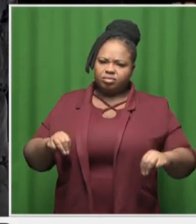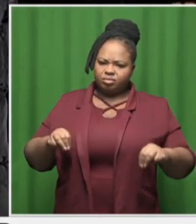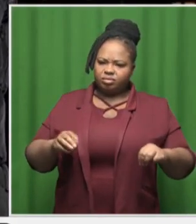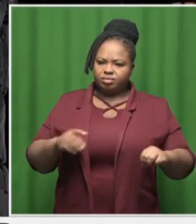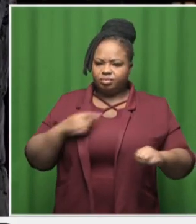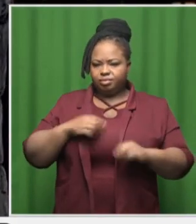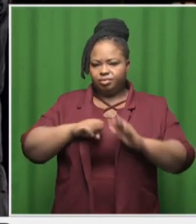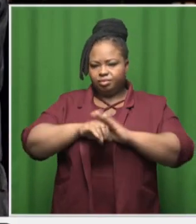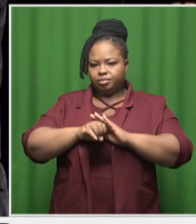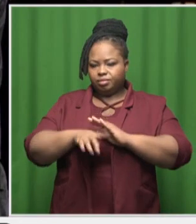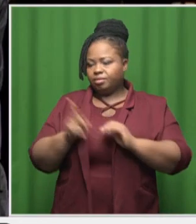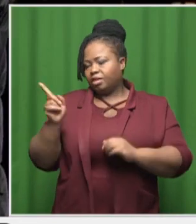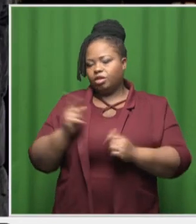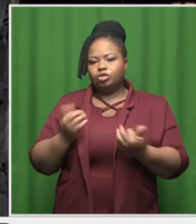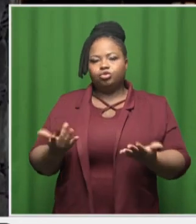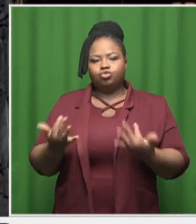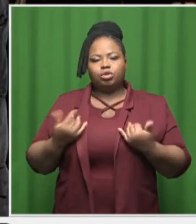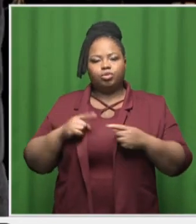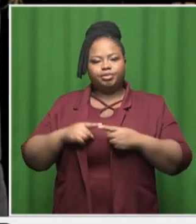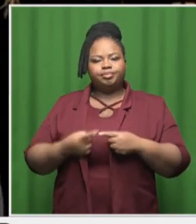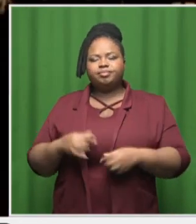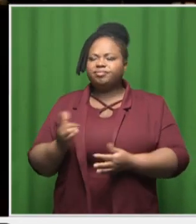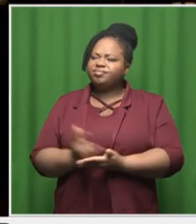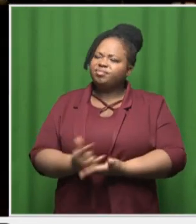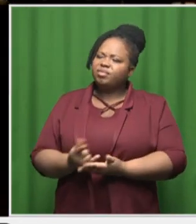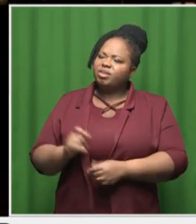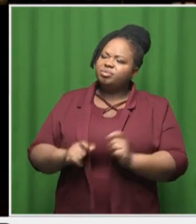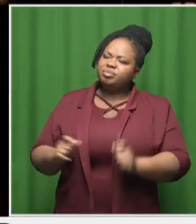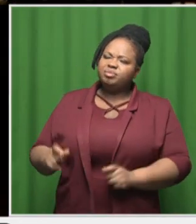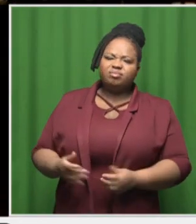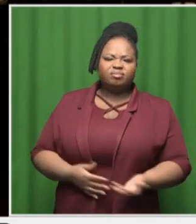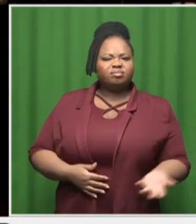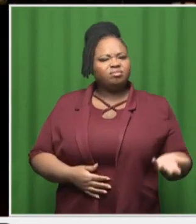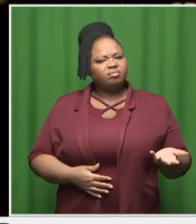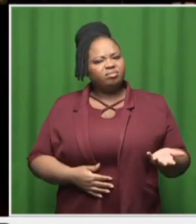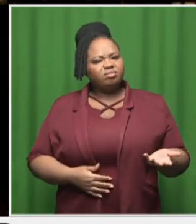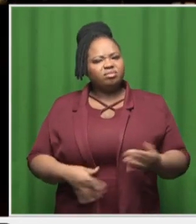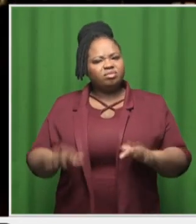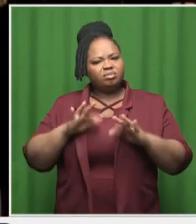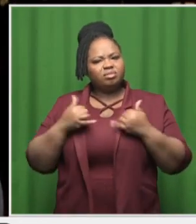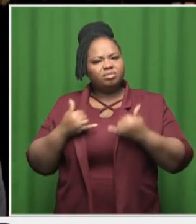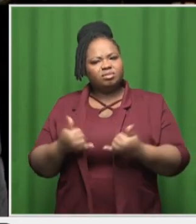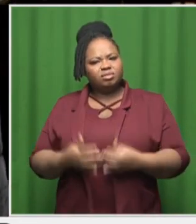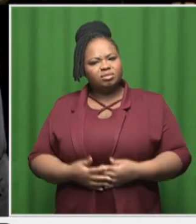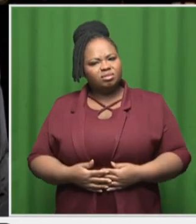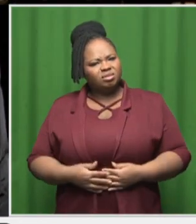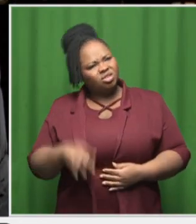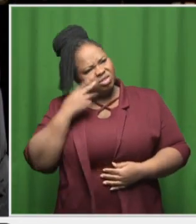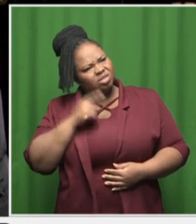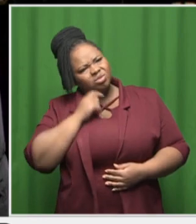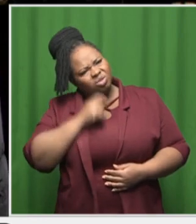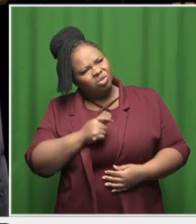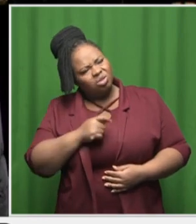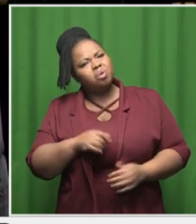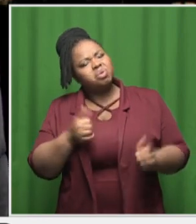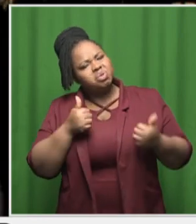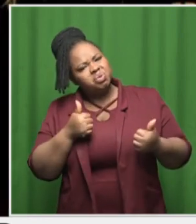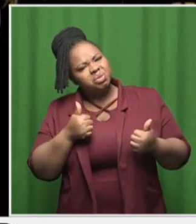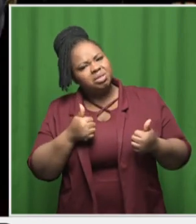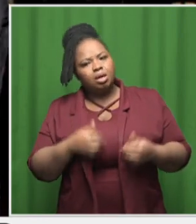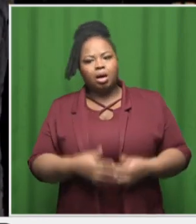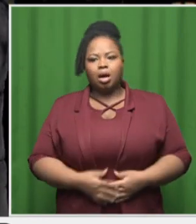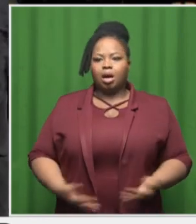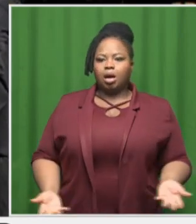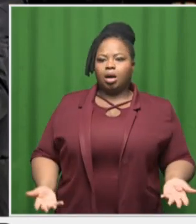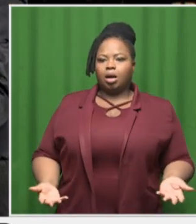where we were broadcasting from in GreenPoint. You know, I was chatting to some of the people in there and saying, we're here for the World Cup, isn't it? And they were like, really? Oh, that's great, you know? Like,